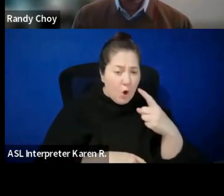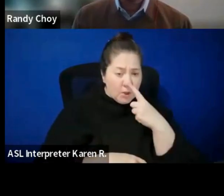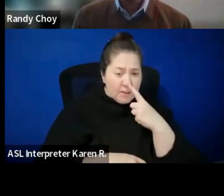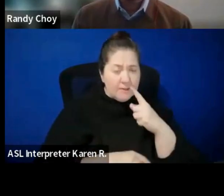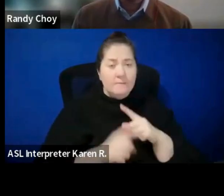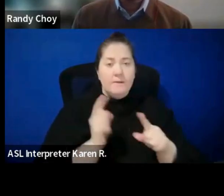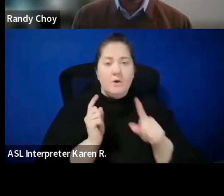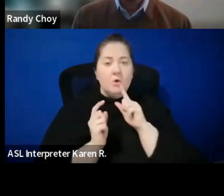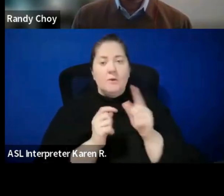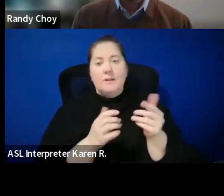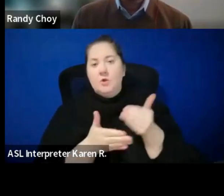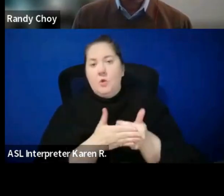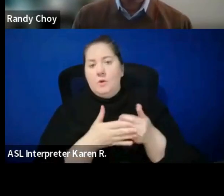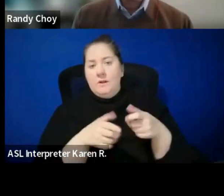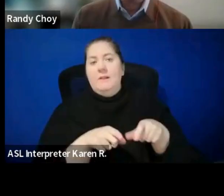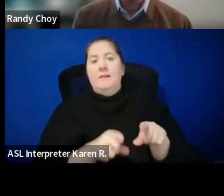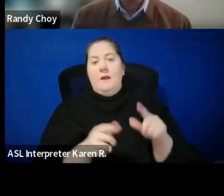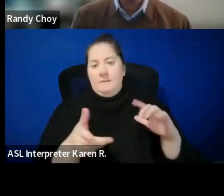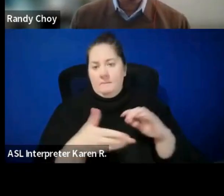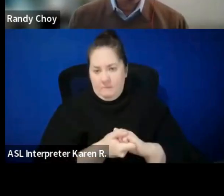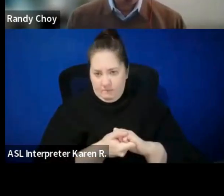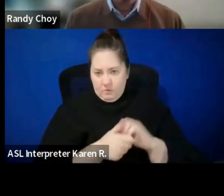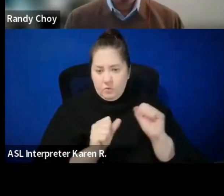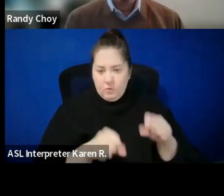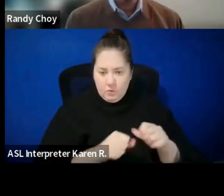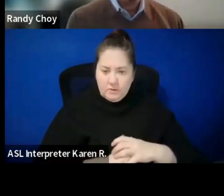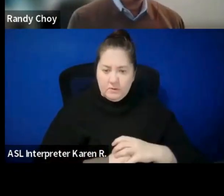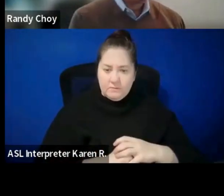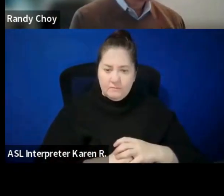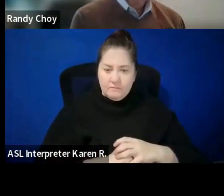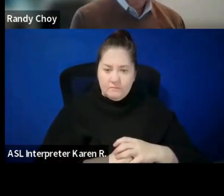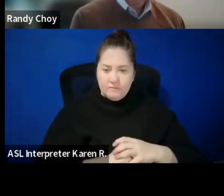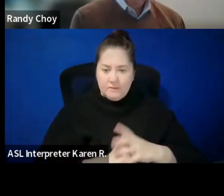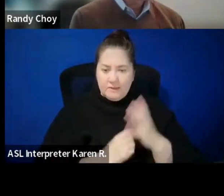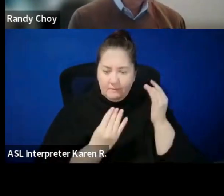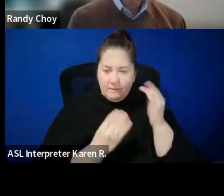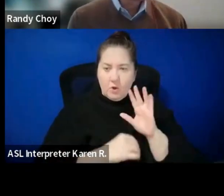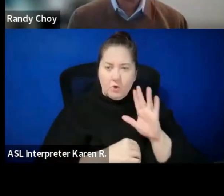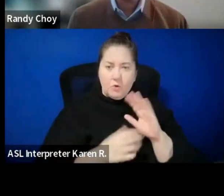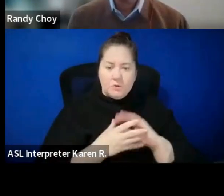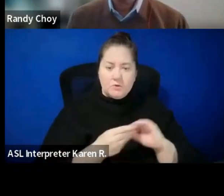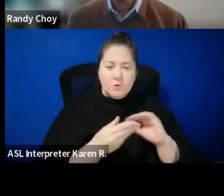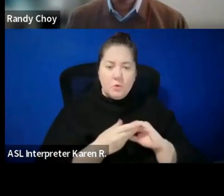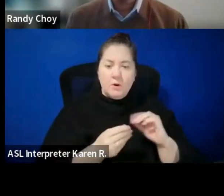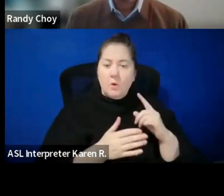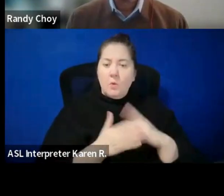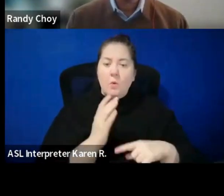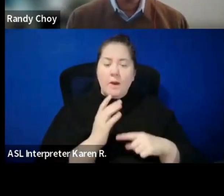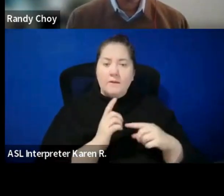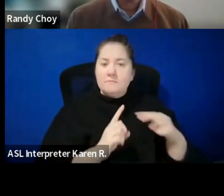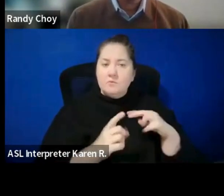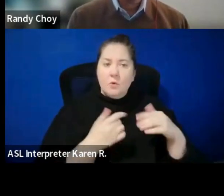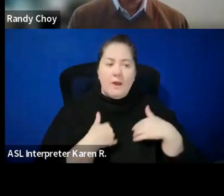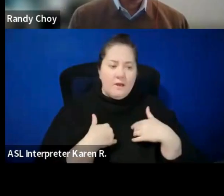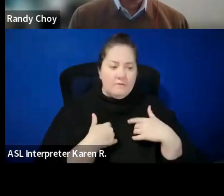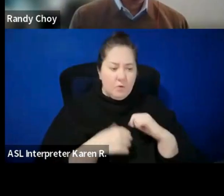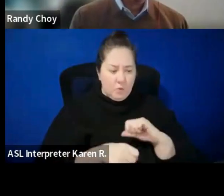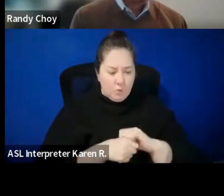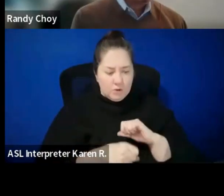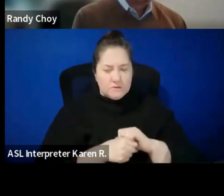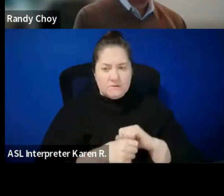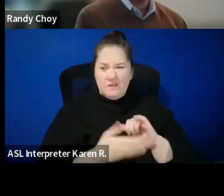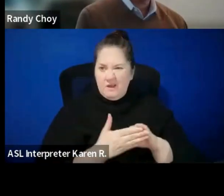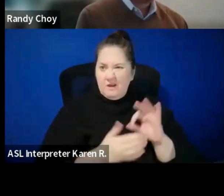from those really closely aligned partners. So think Yeah. about in your story, what do you have that could work in sort of